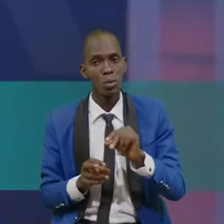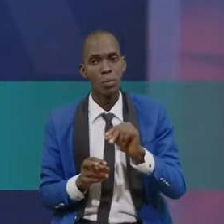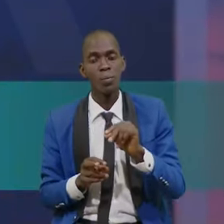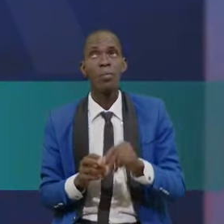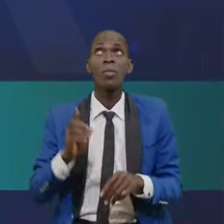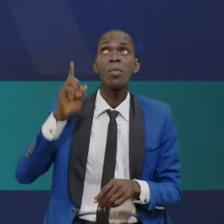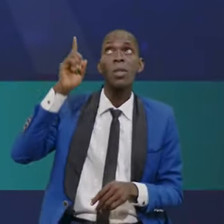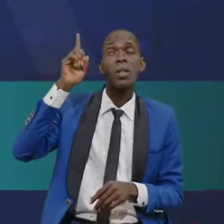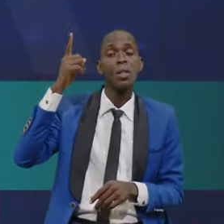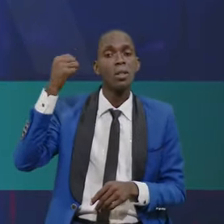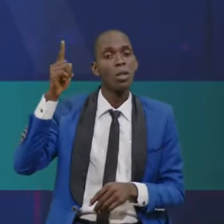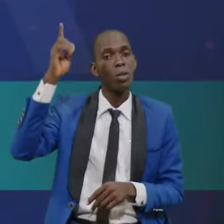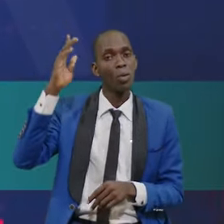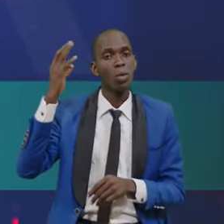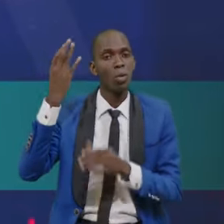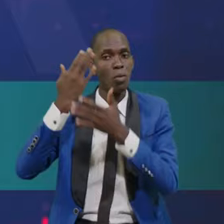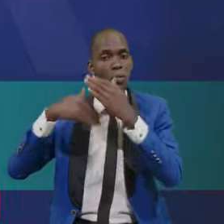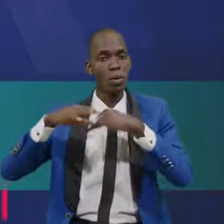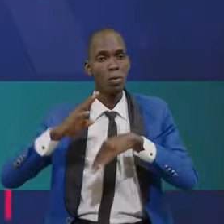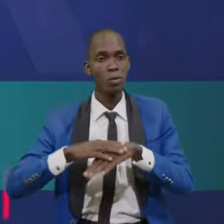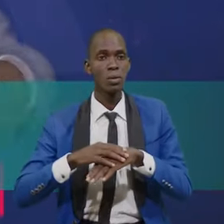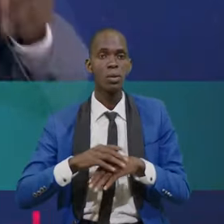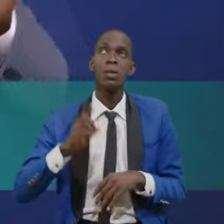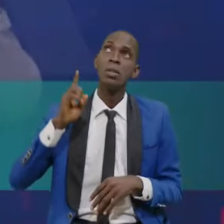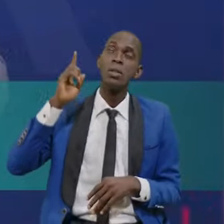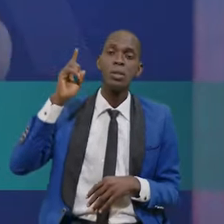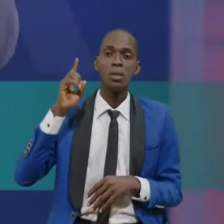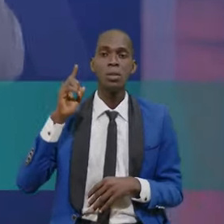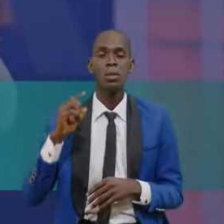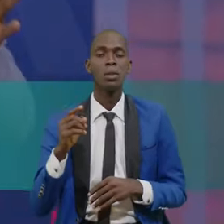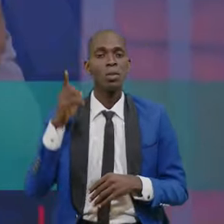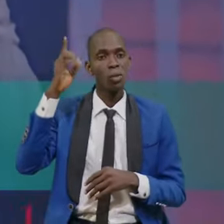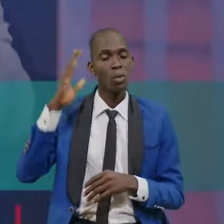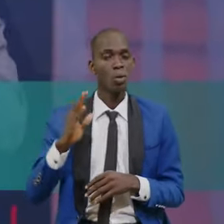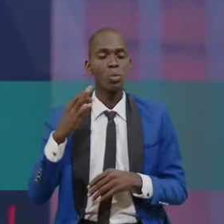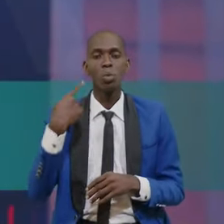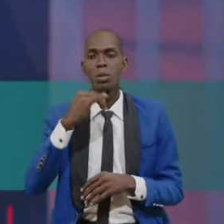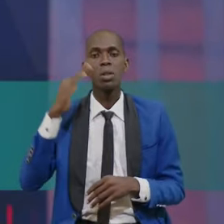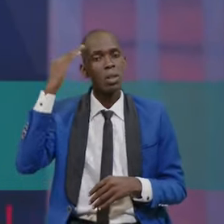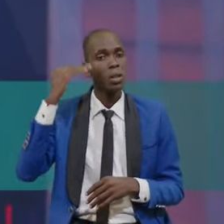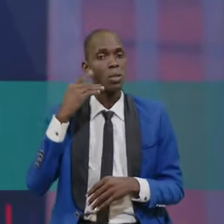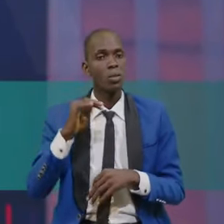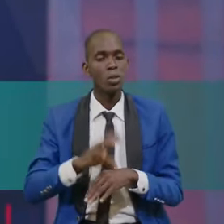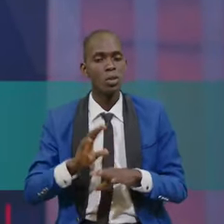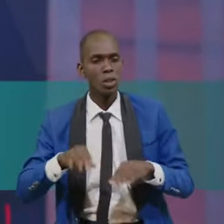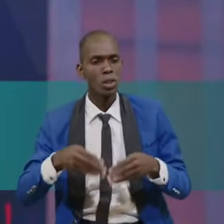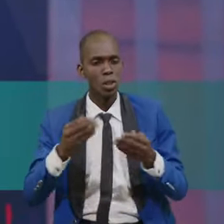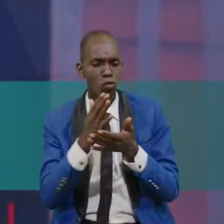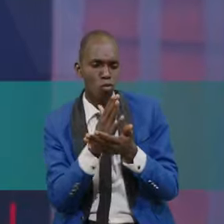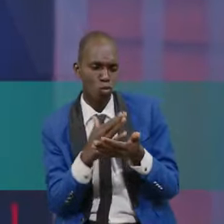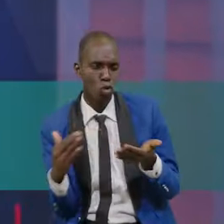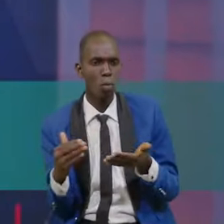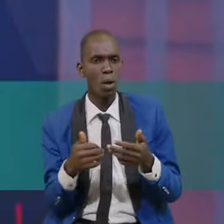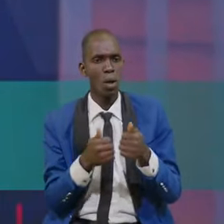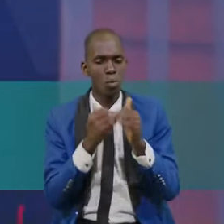God of heaven, he, the head of the church, he gave some, not all, gave some apostles